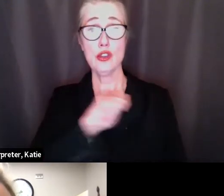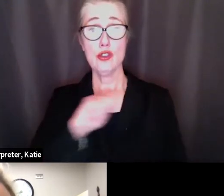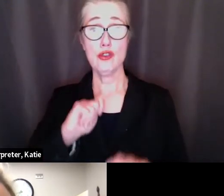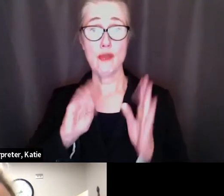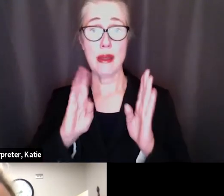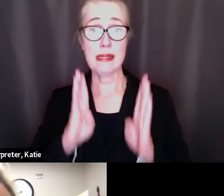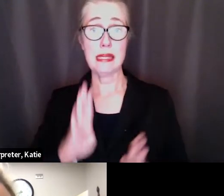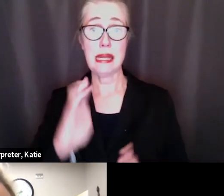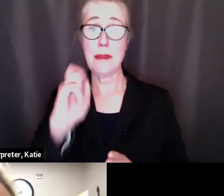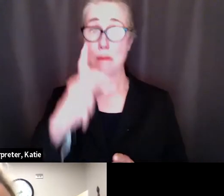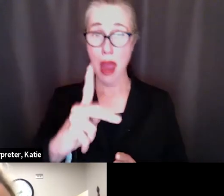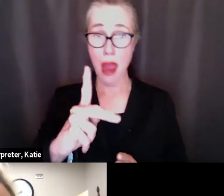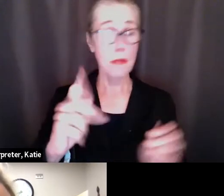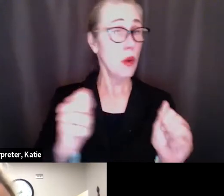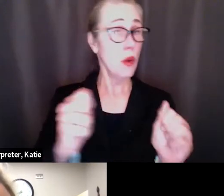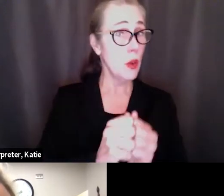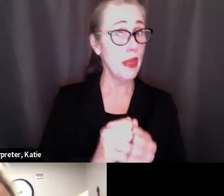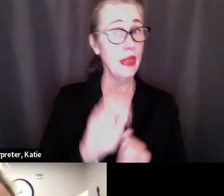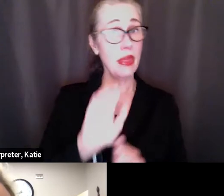you may have